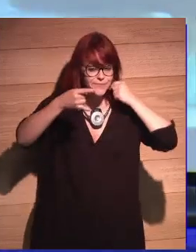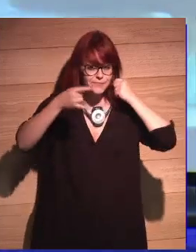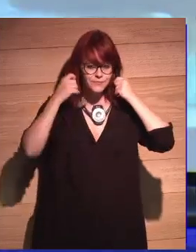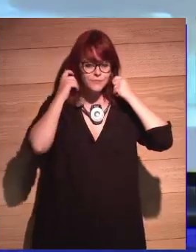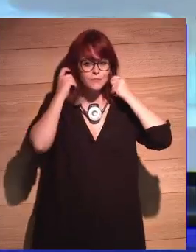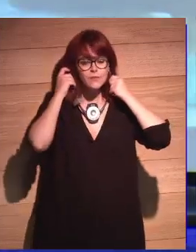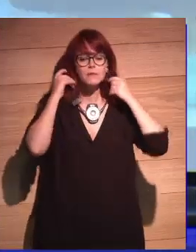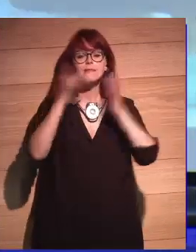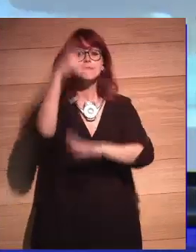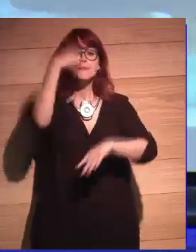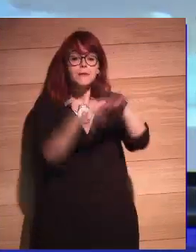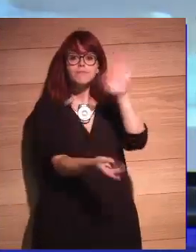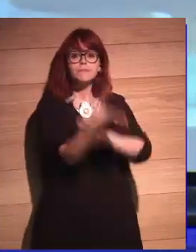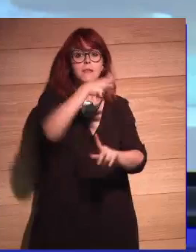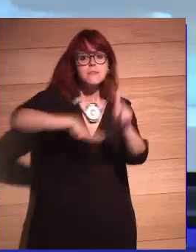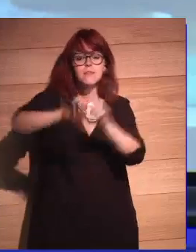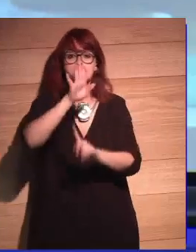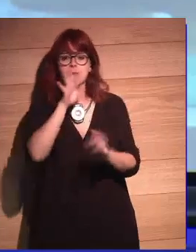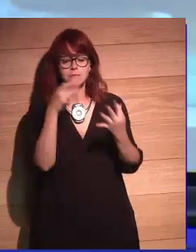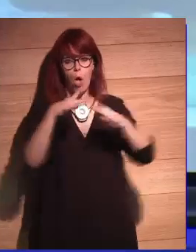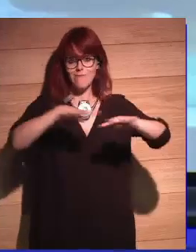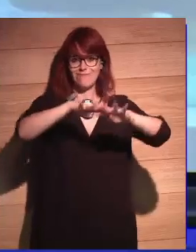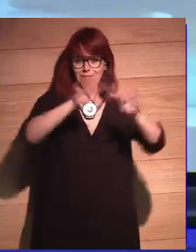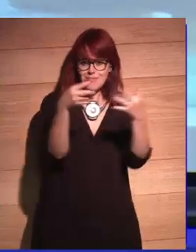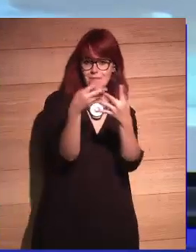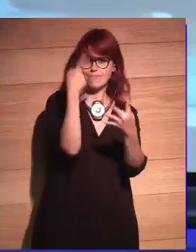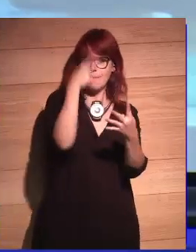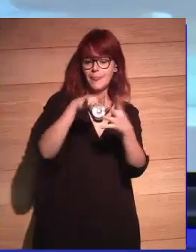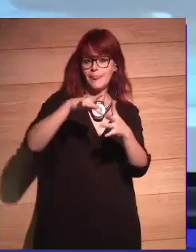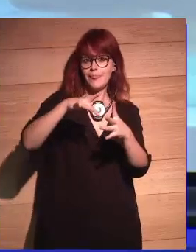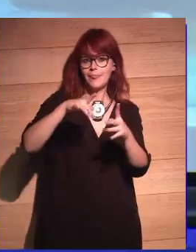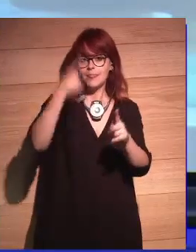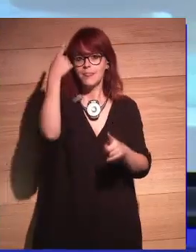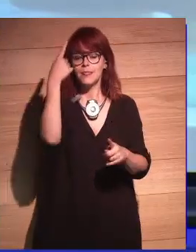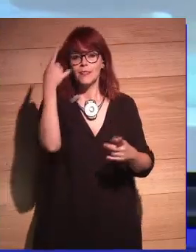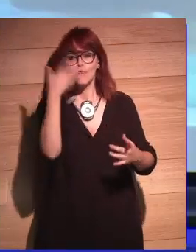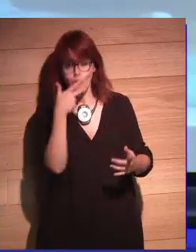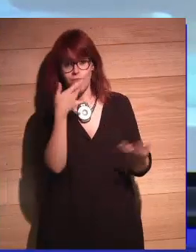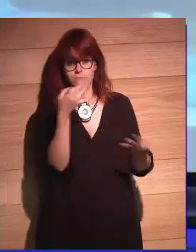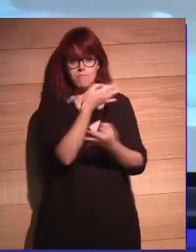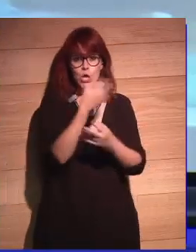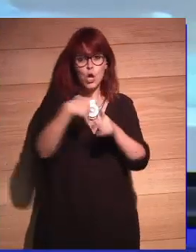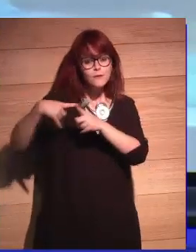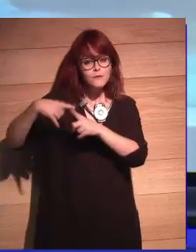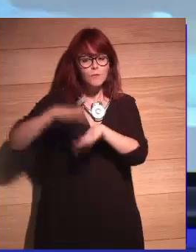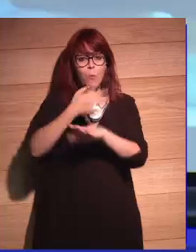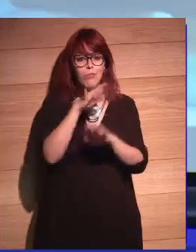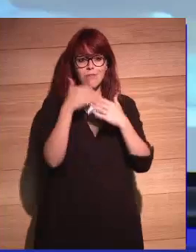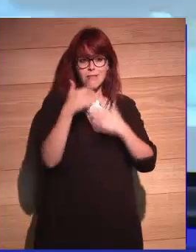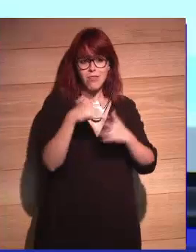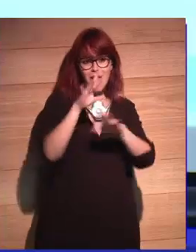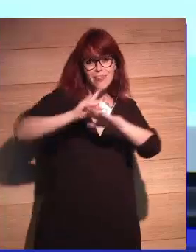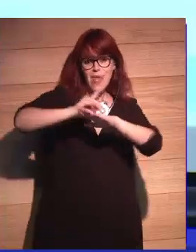what's going on your network, for example. And it's quite an interesting thing because you can do things with that data in